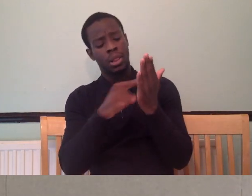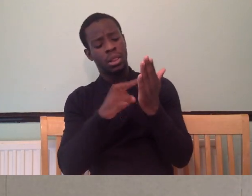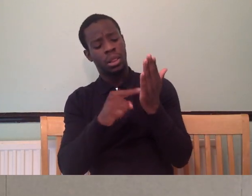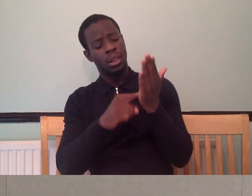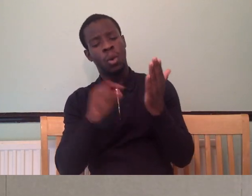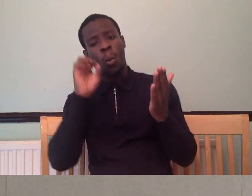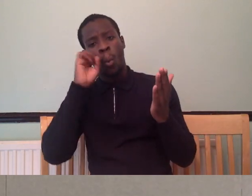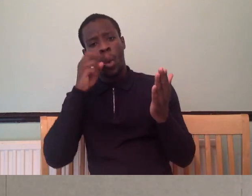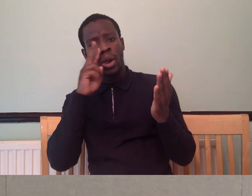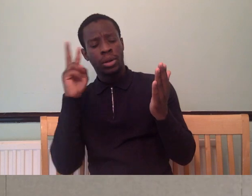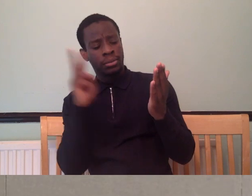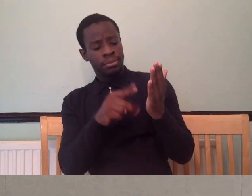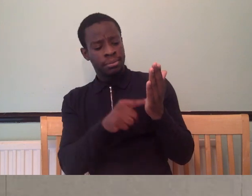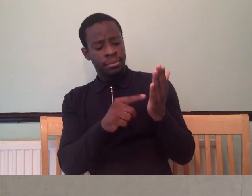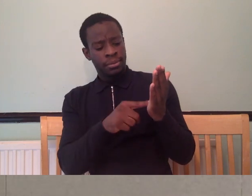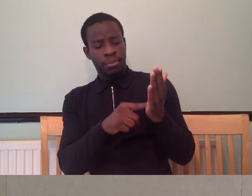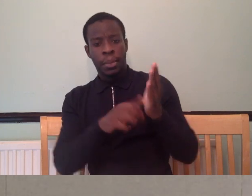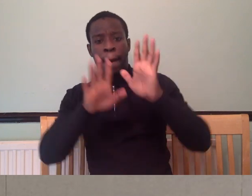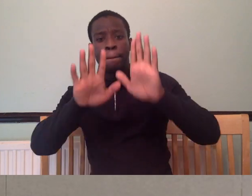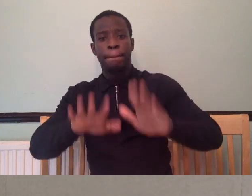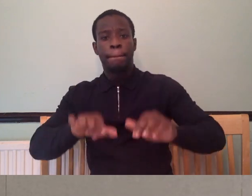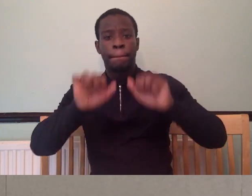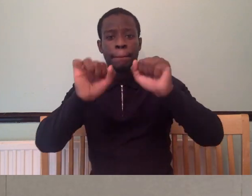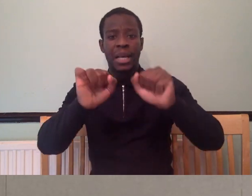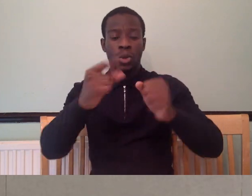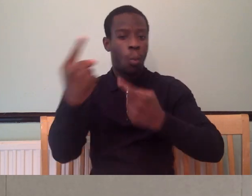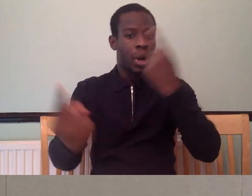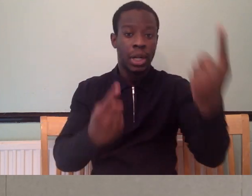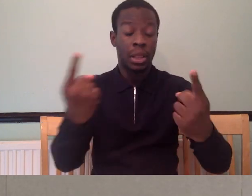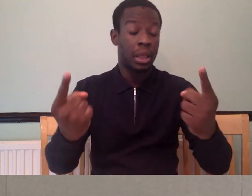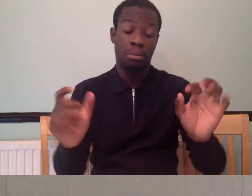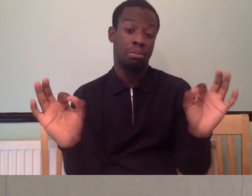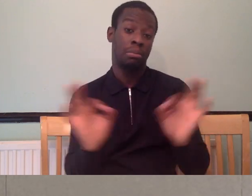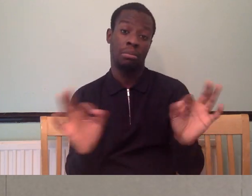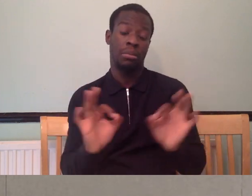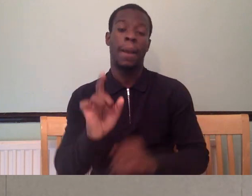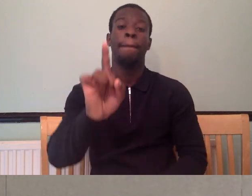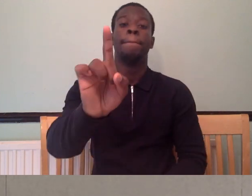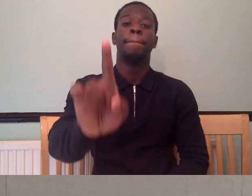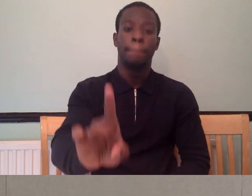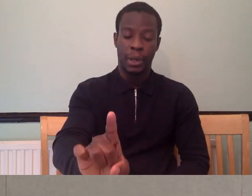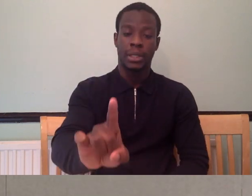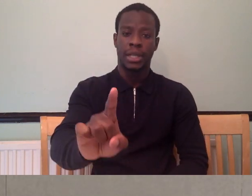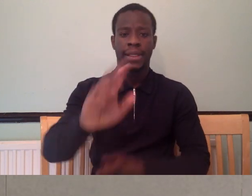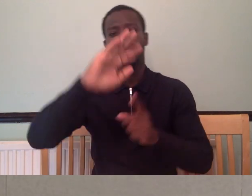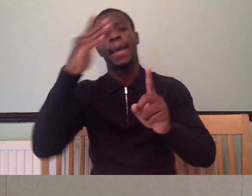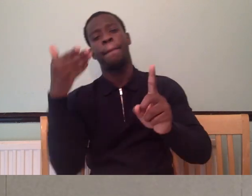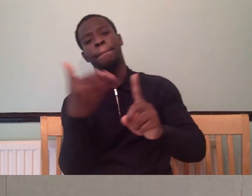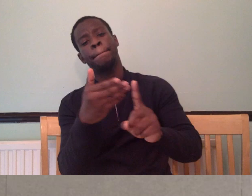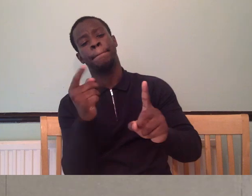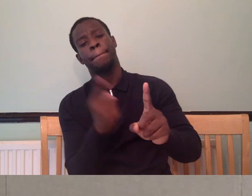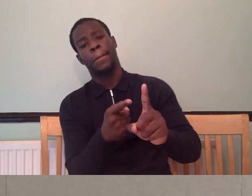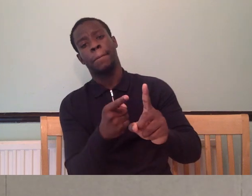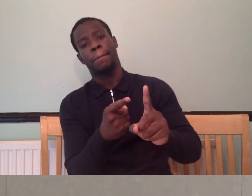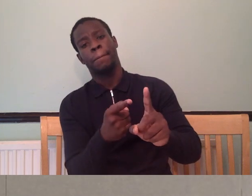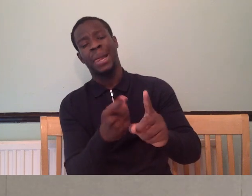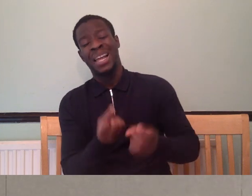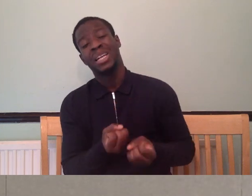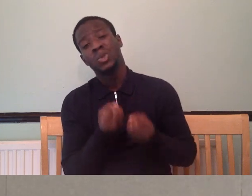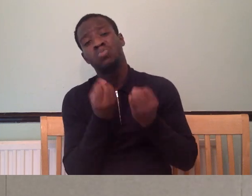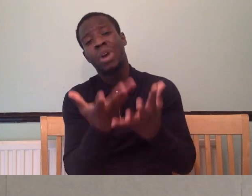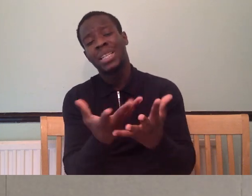come across the phrase "bless one another," but the idea is